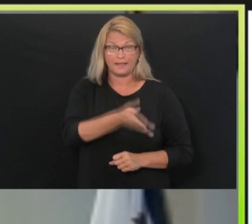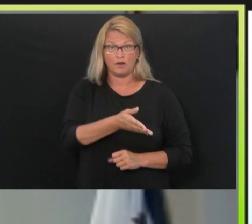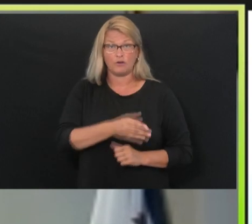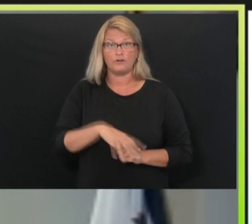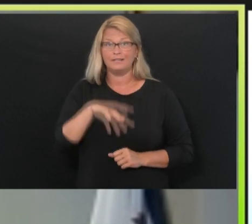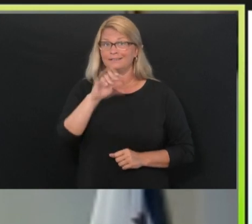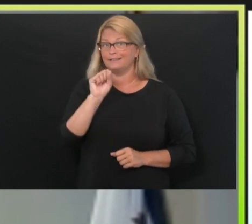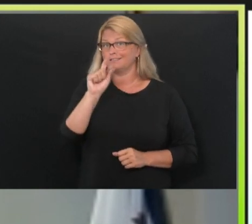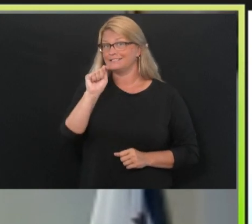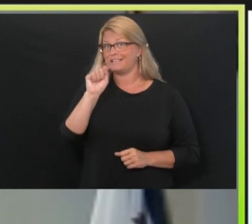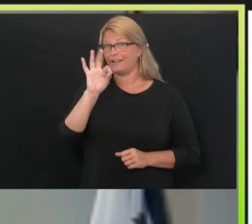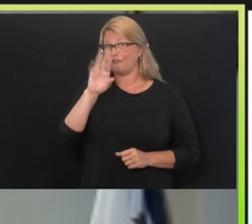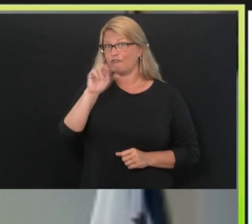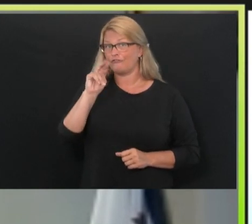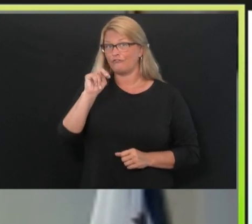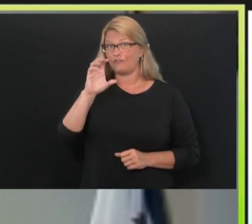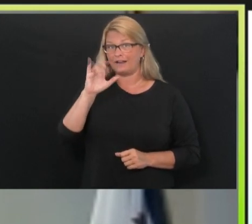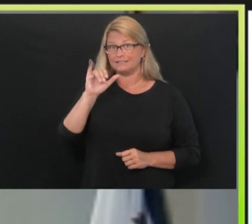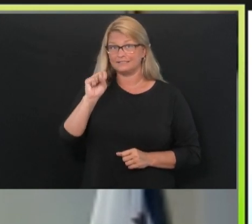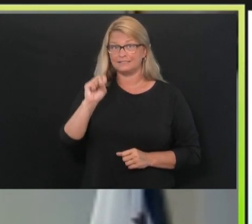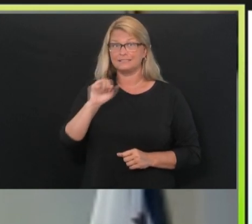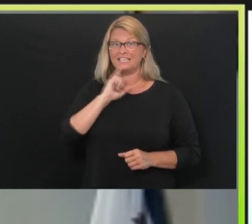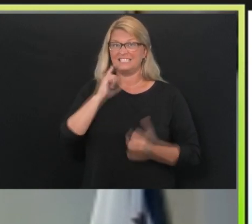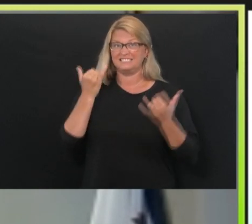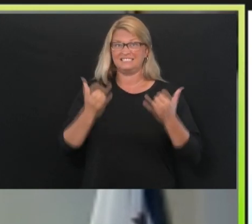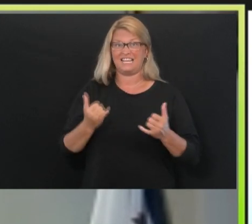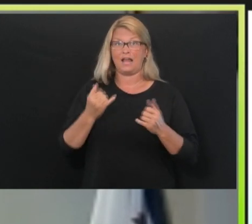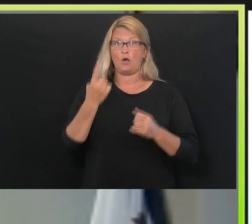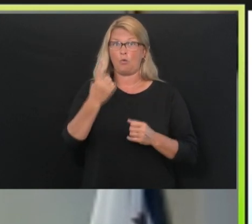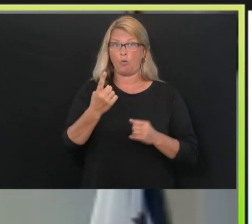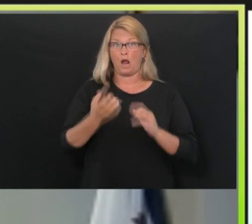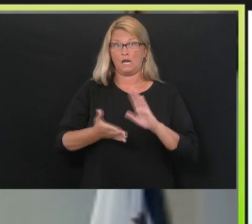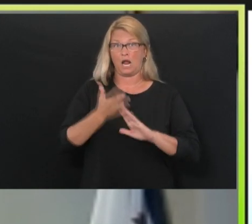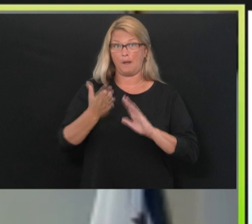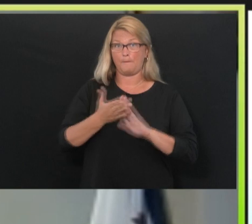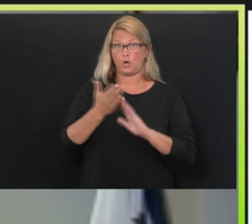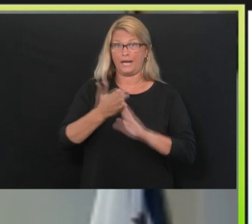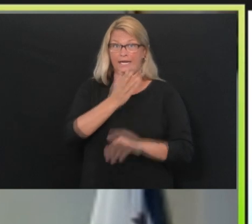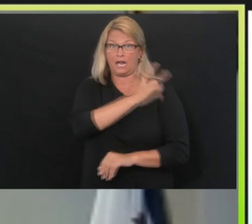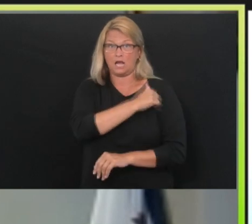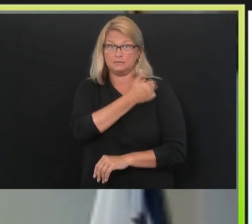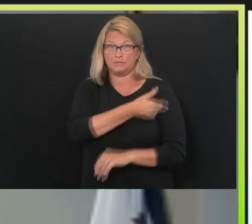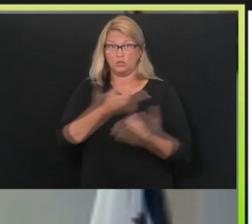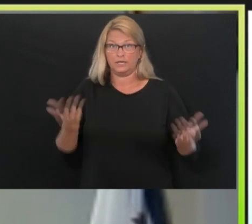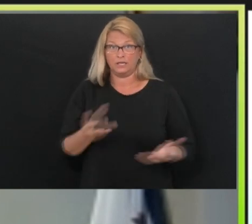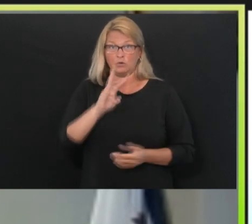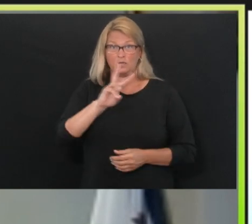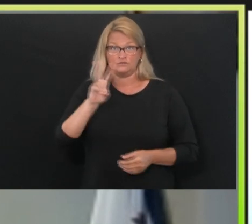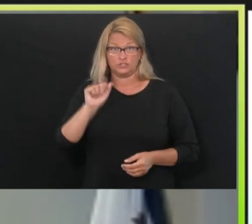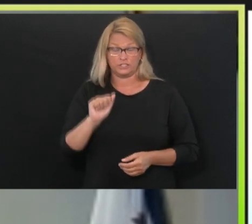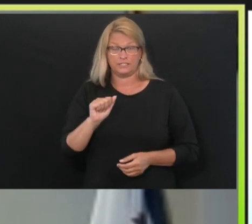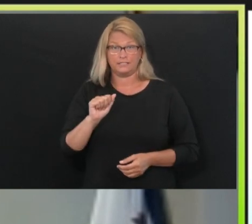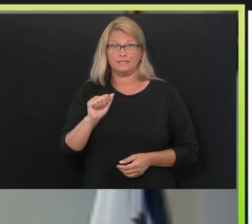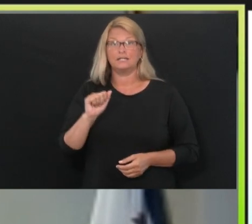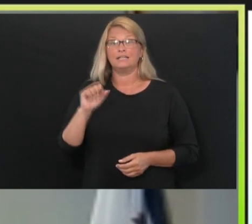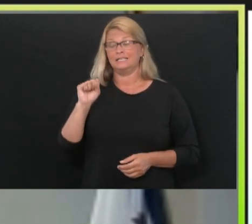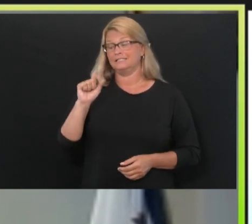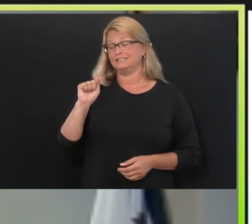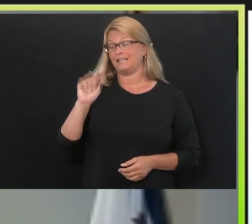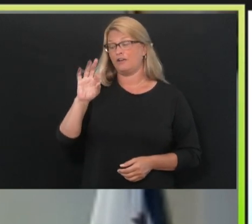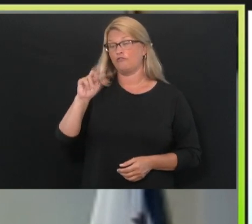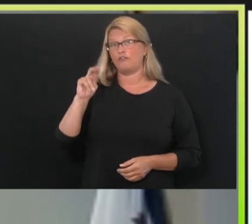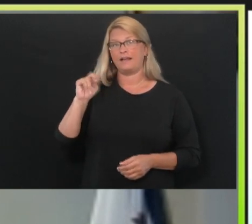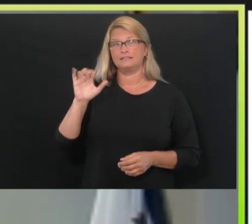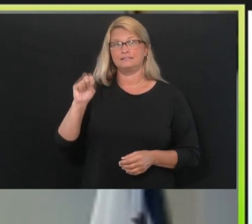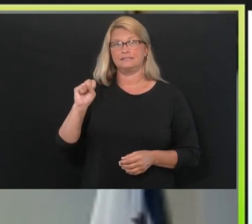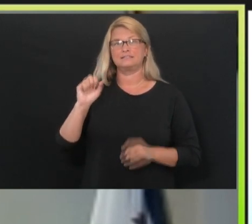St. Francis is now our operating surge hospital in West Virginia. If needed, St. Francis can increase those beds